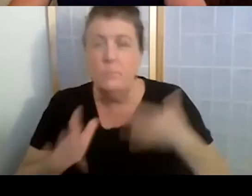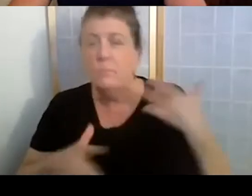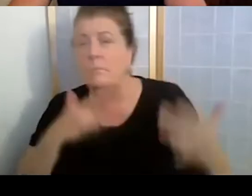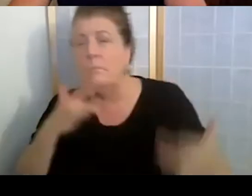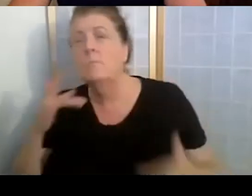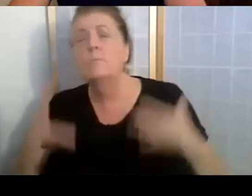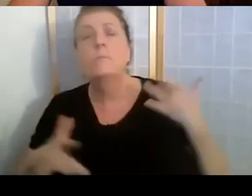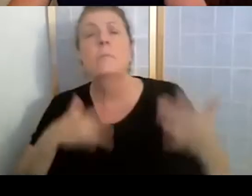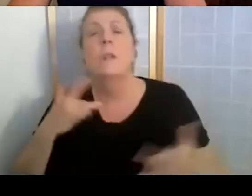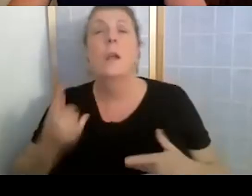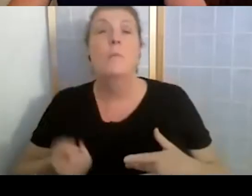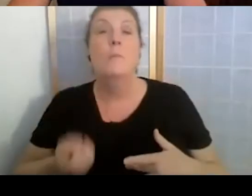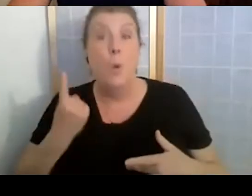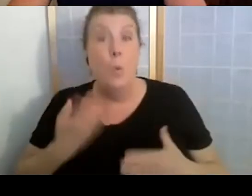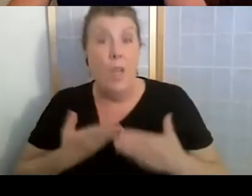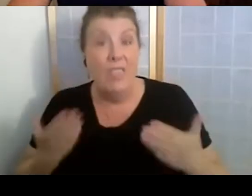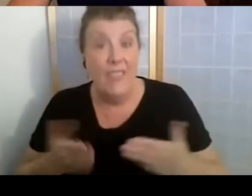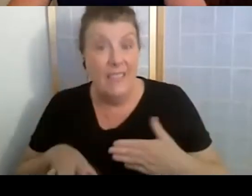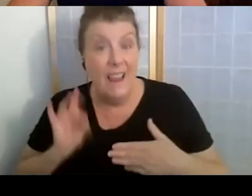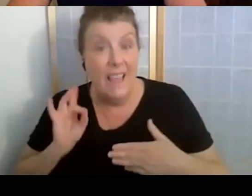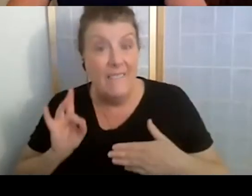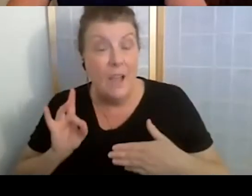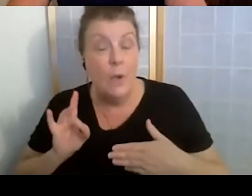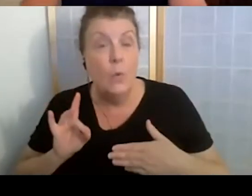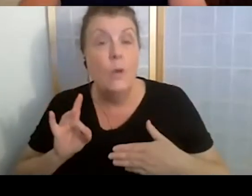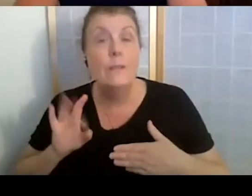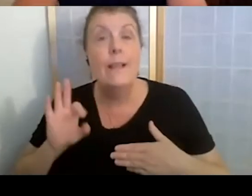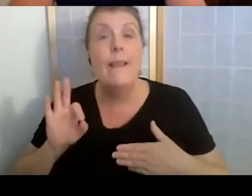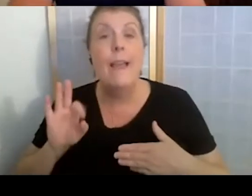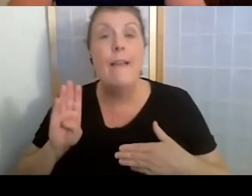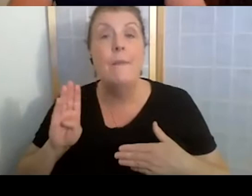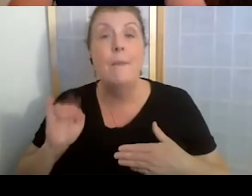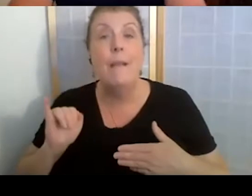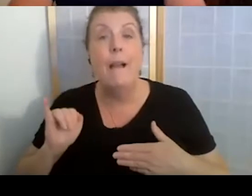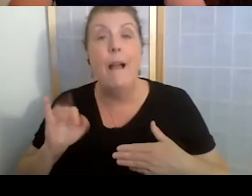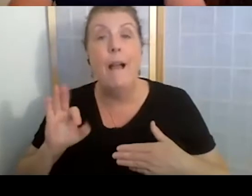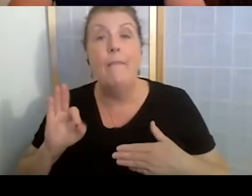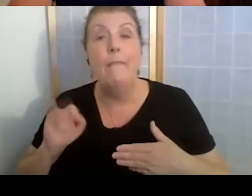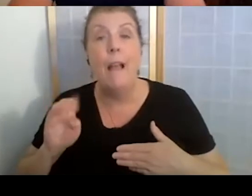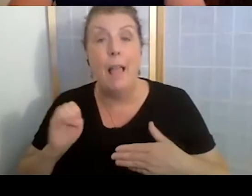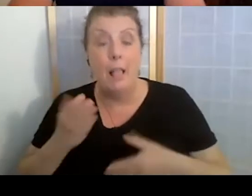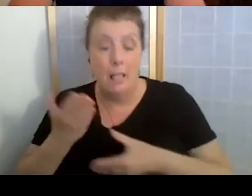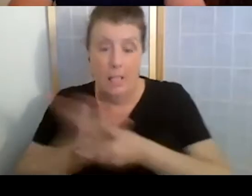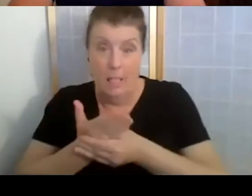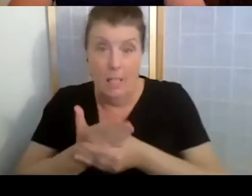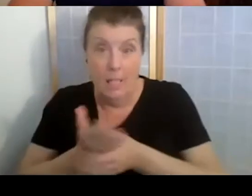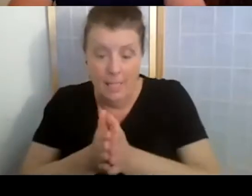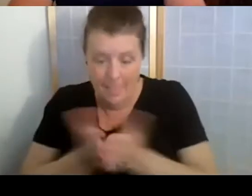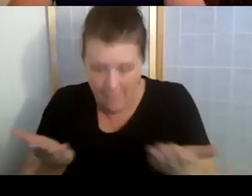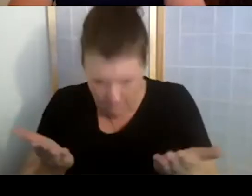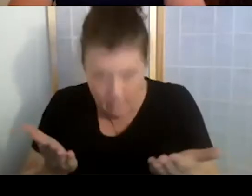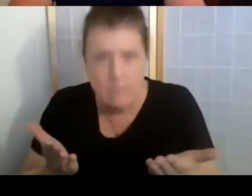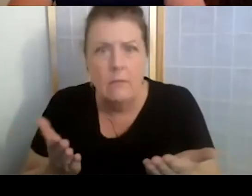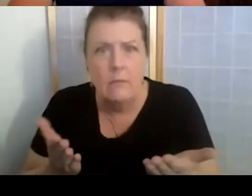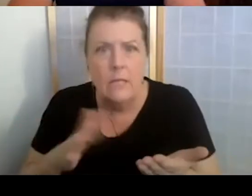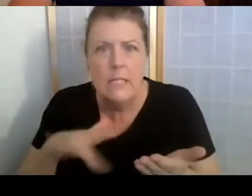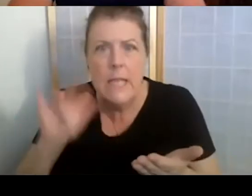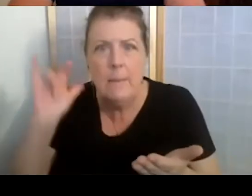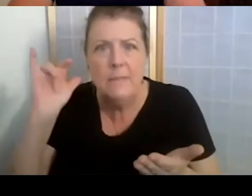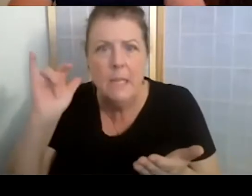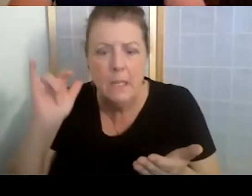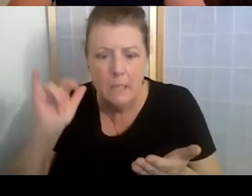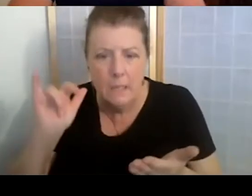was an empty FBI file. And I was like, there were two. And I was like, why are the